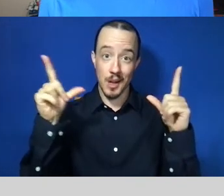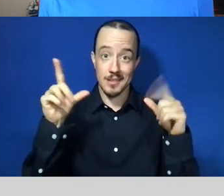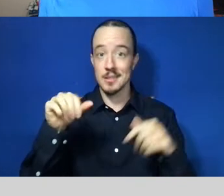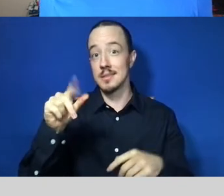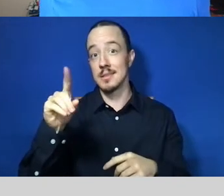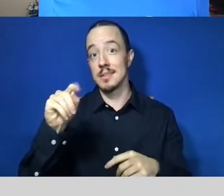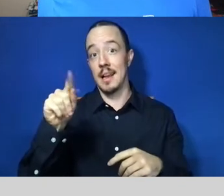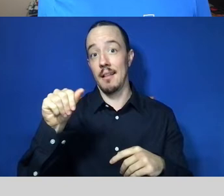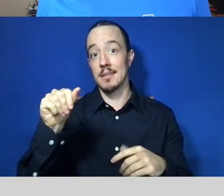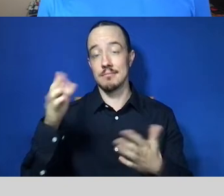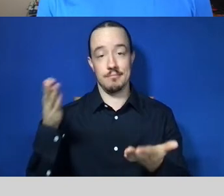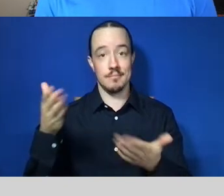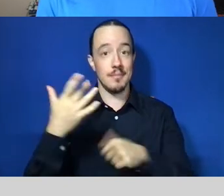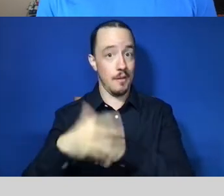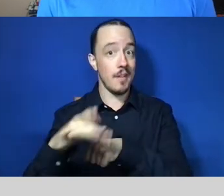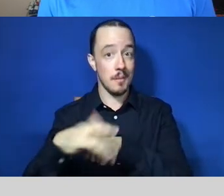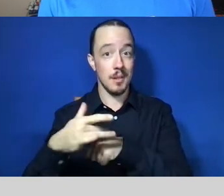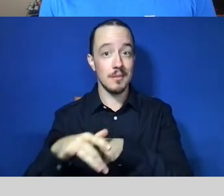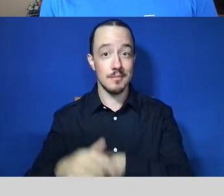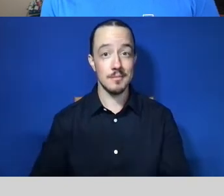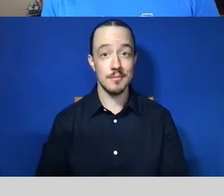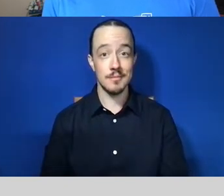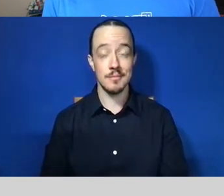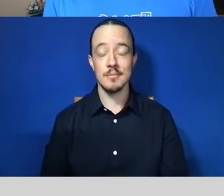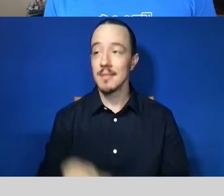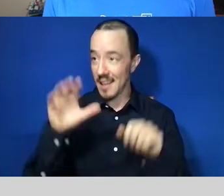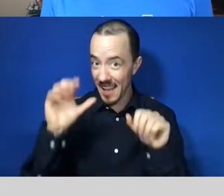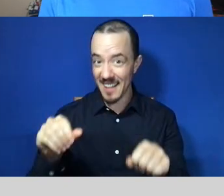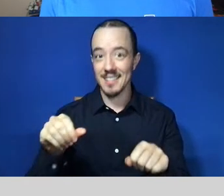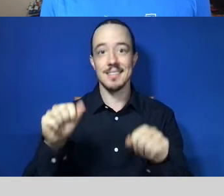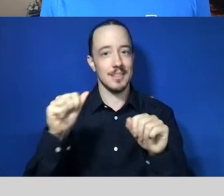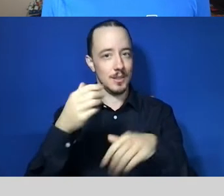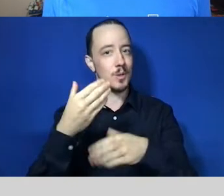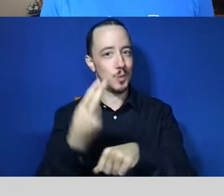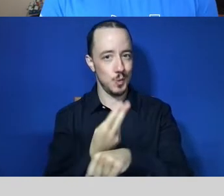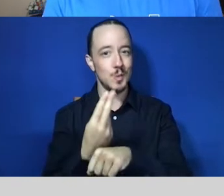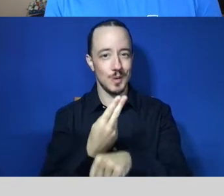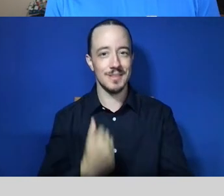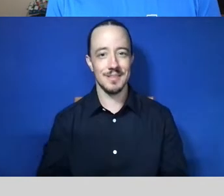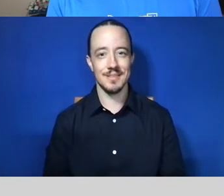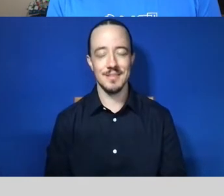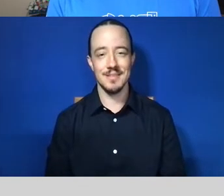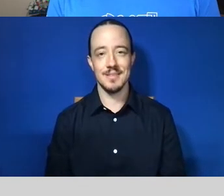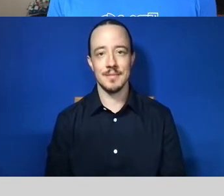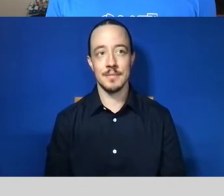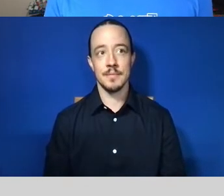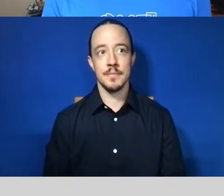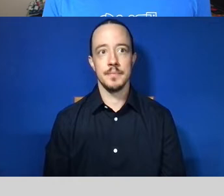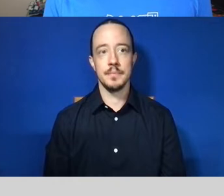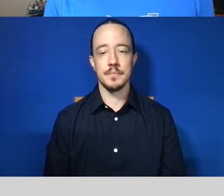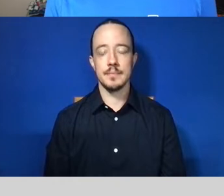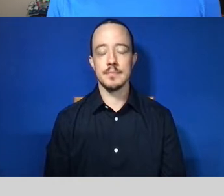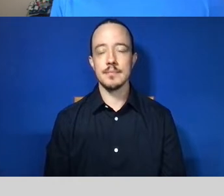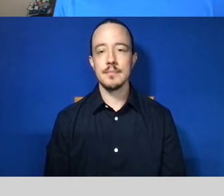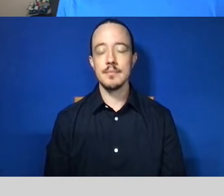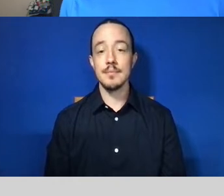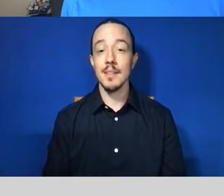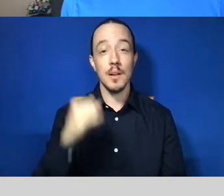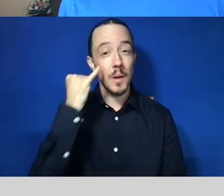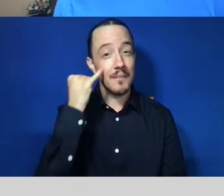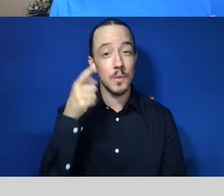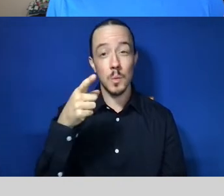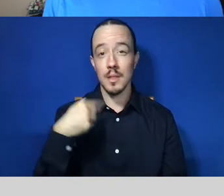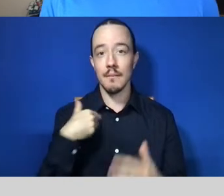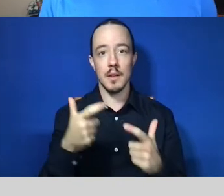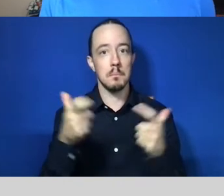because the data was available and I could use it. In most cases, if you live